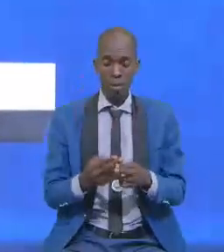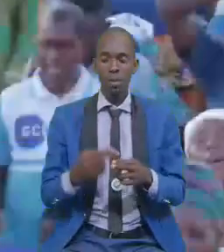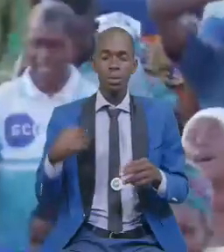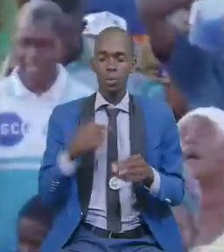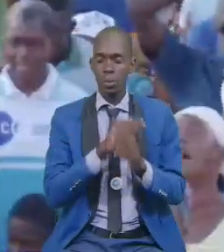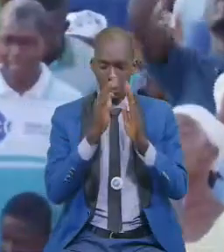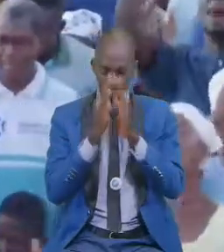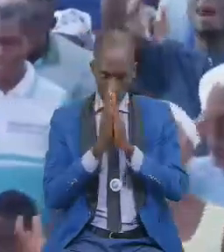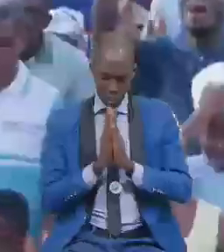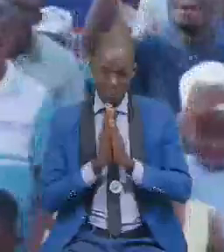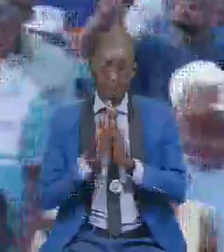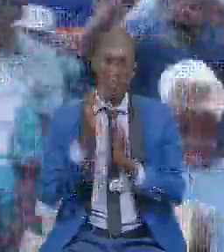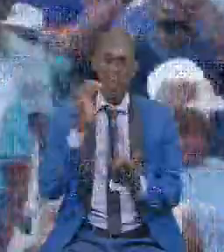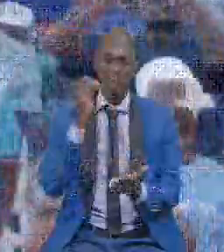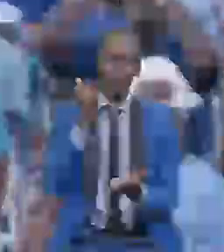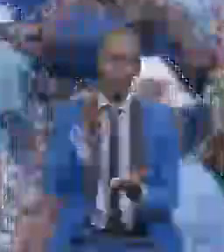pray.